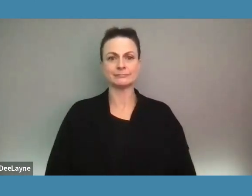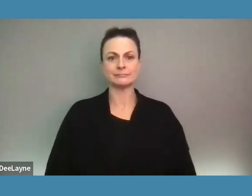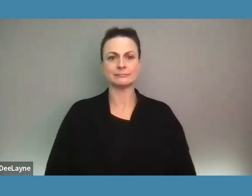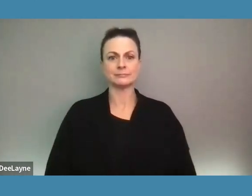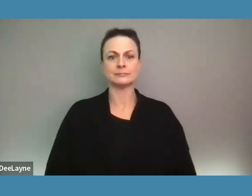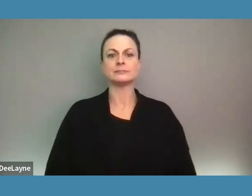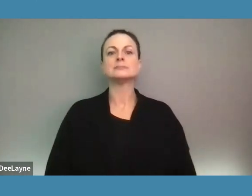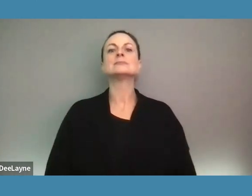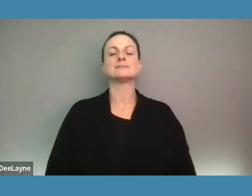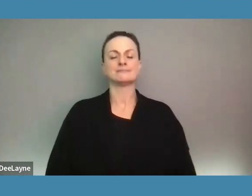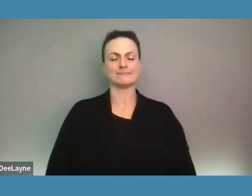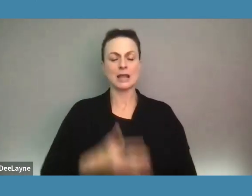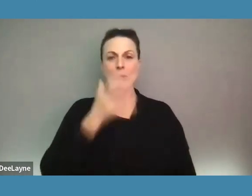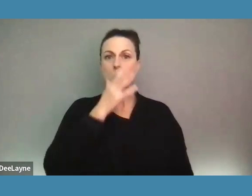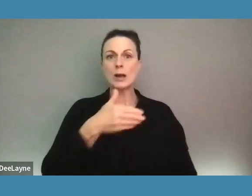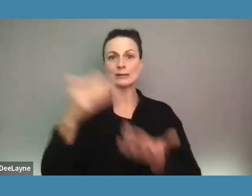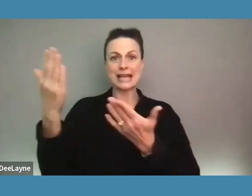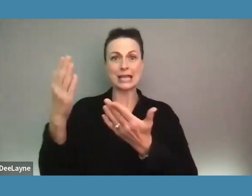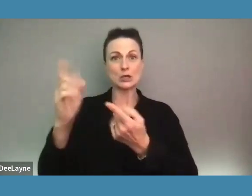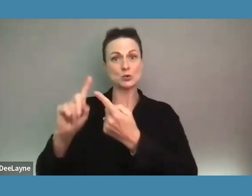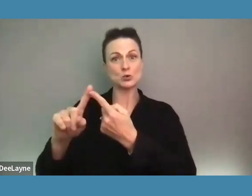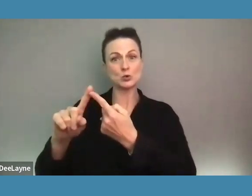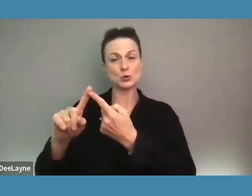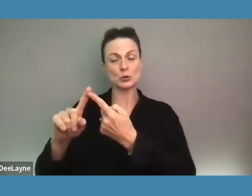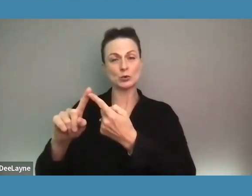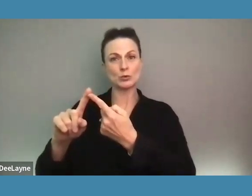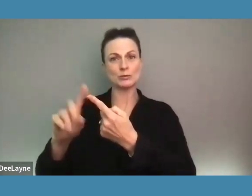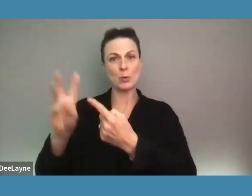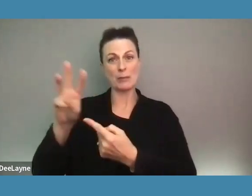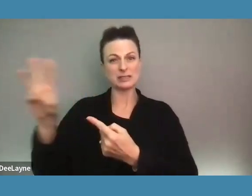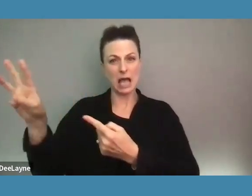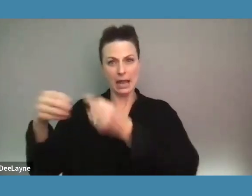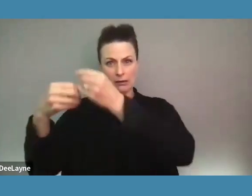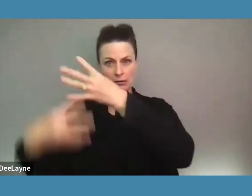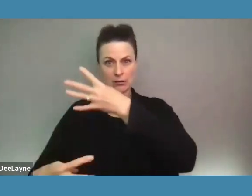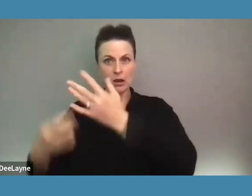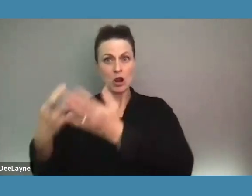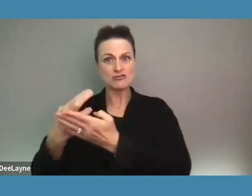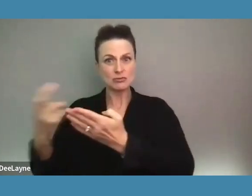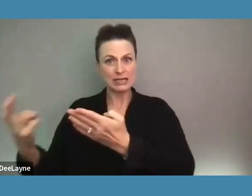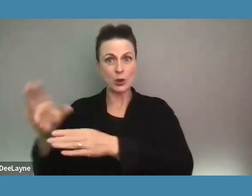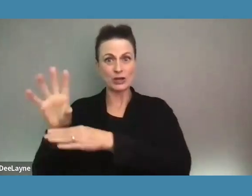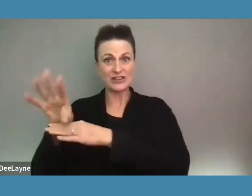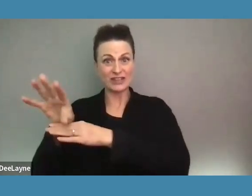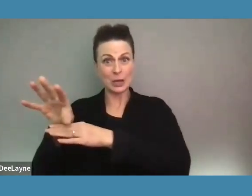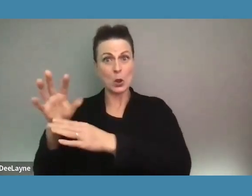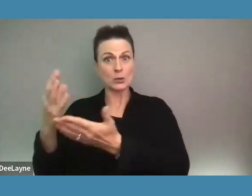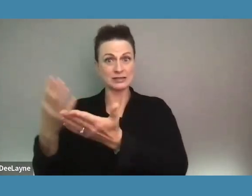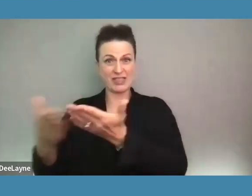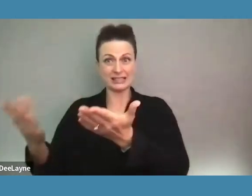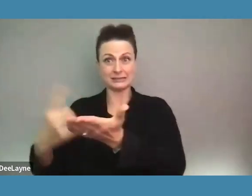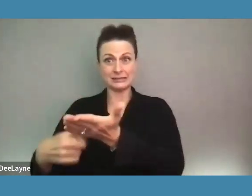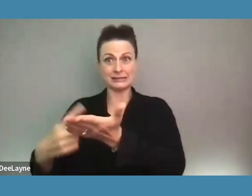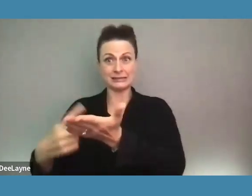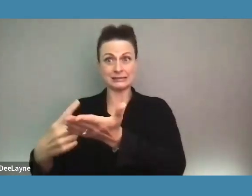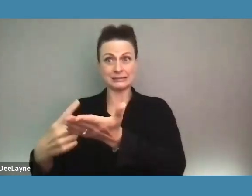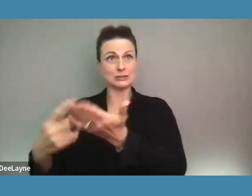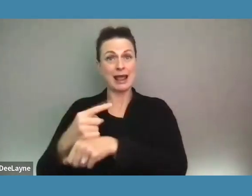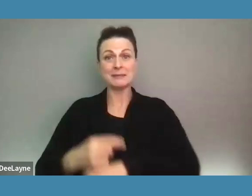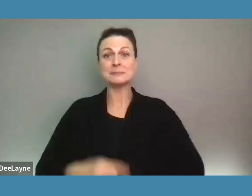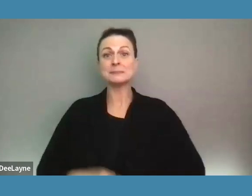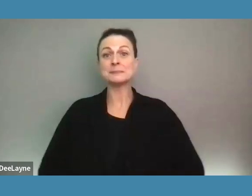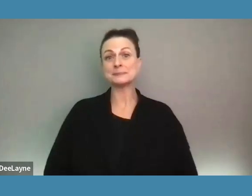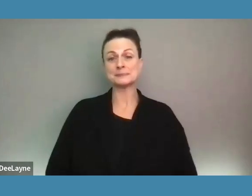that will take you to our website with all the resources and videos that we discussed today. And